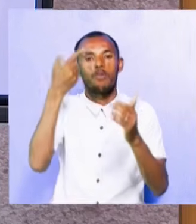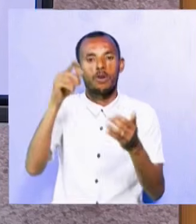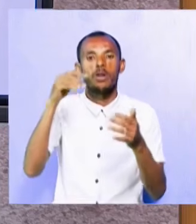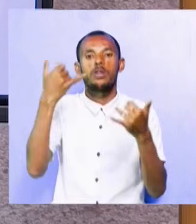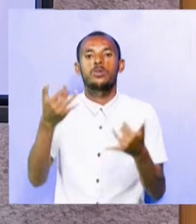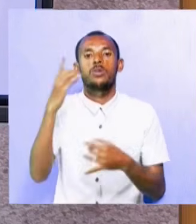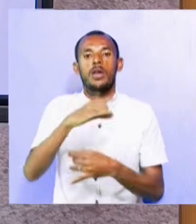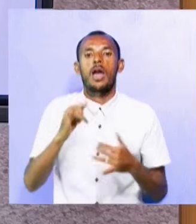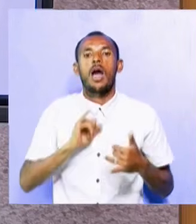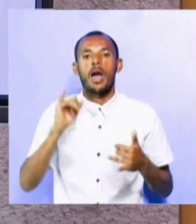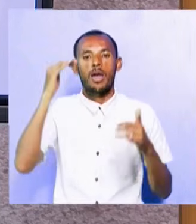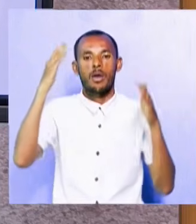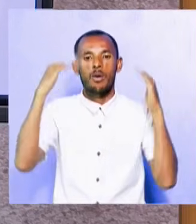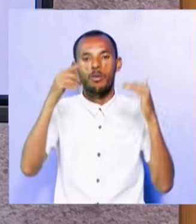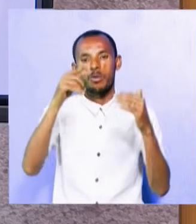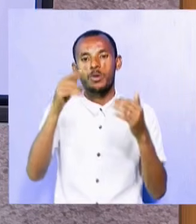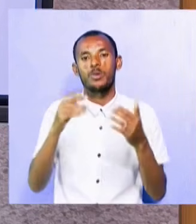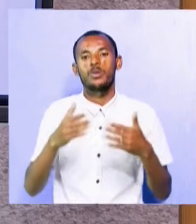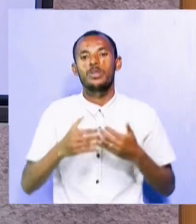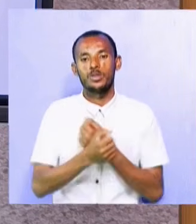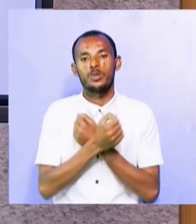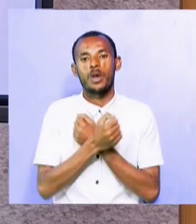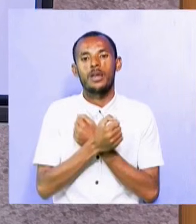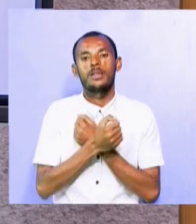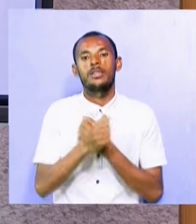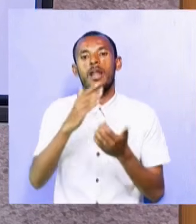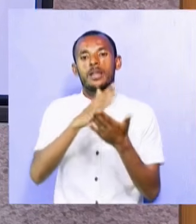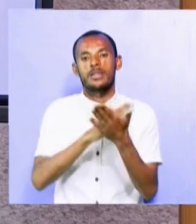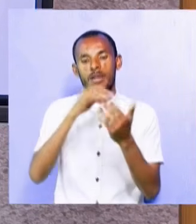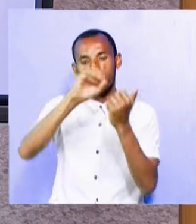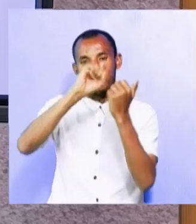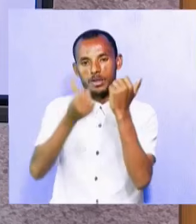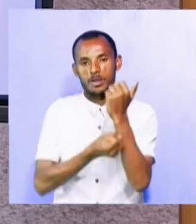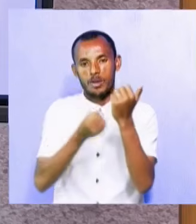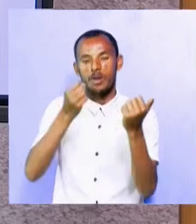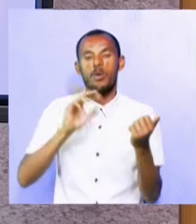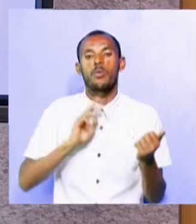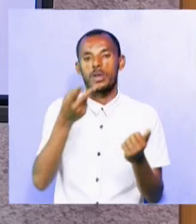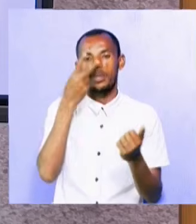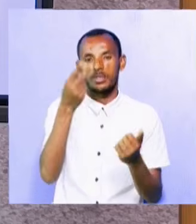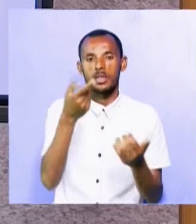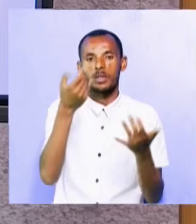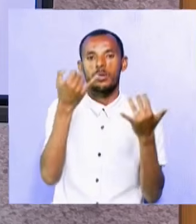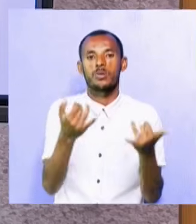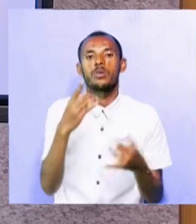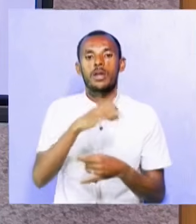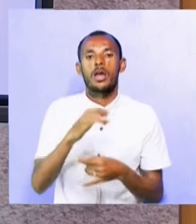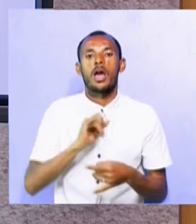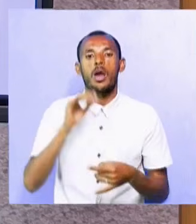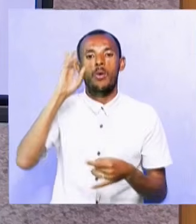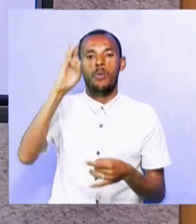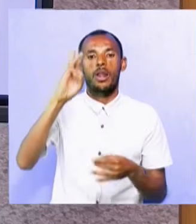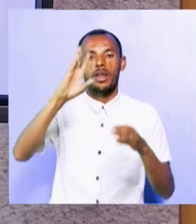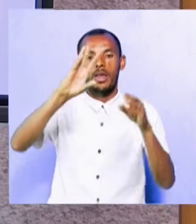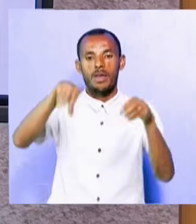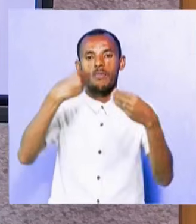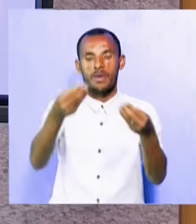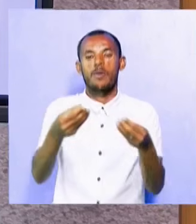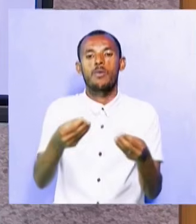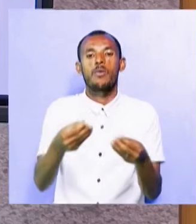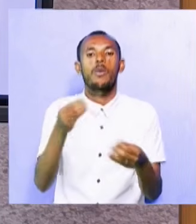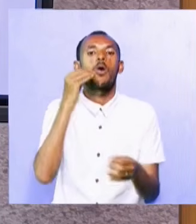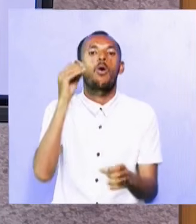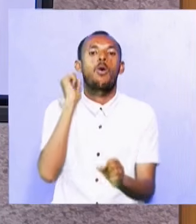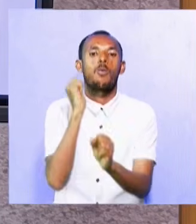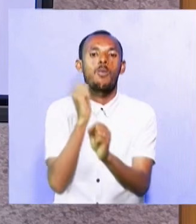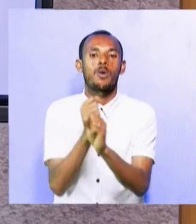today. I hope you enjoyed the lesson. Based on what we have seen so far, I will give you a certain